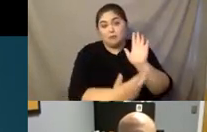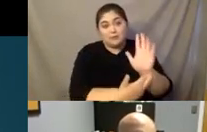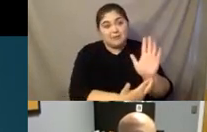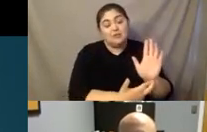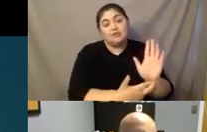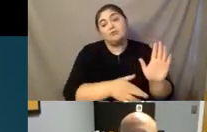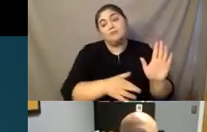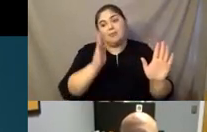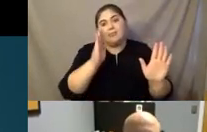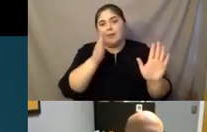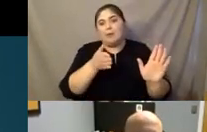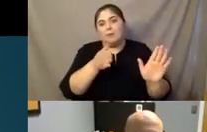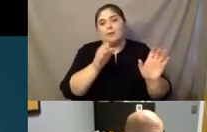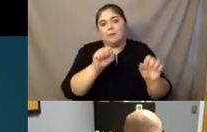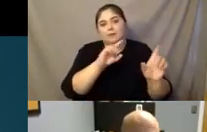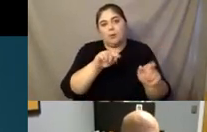able to return more on their